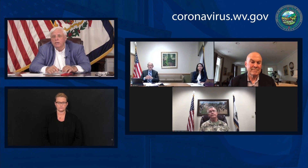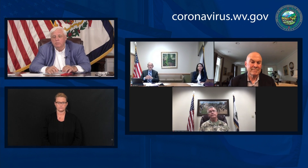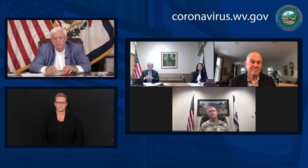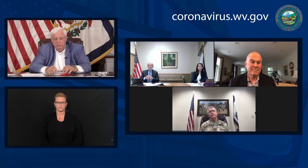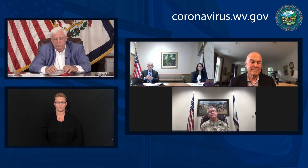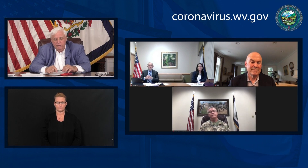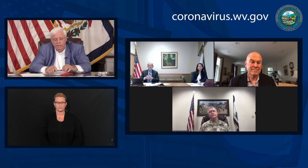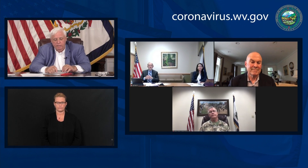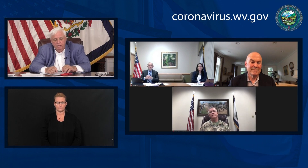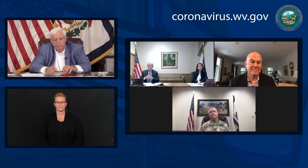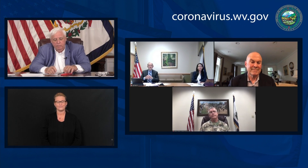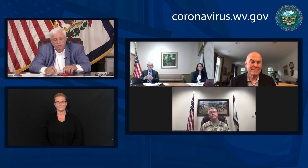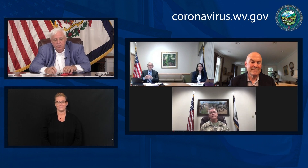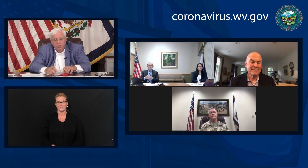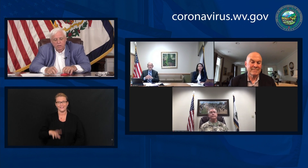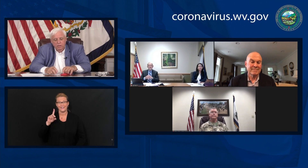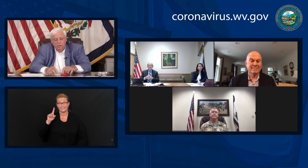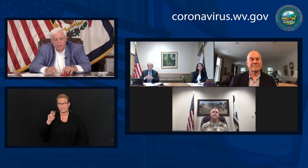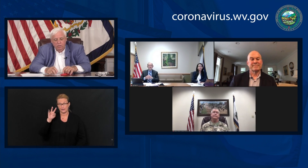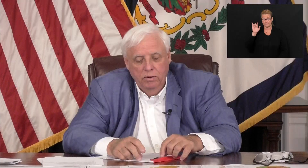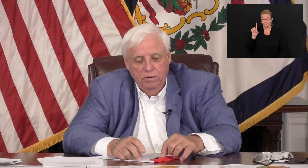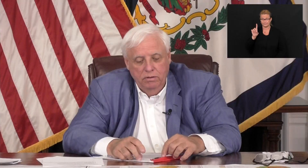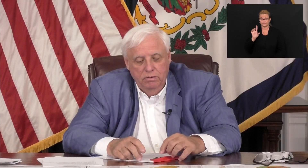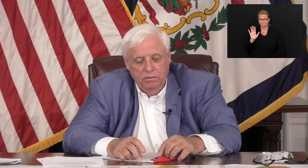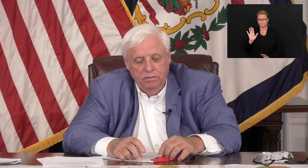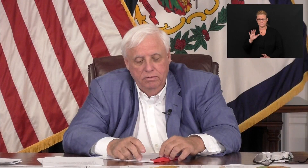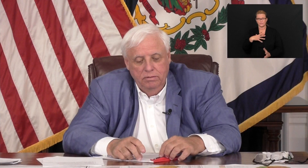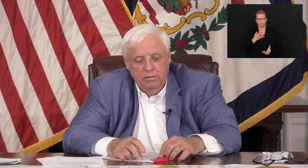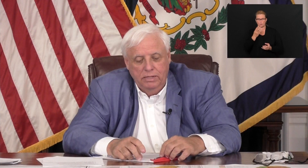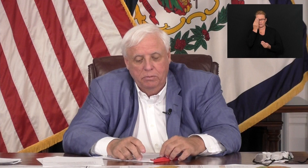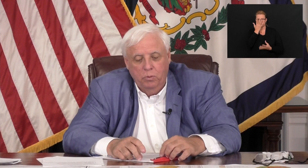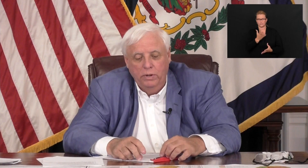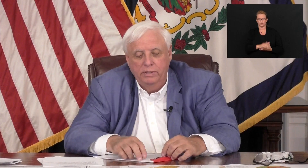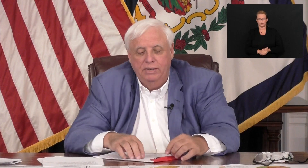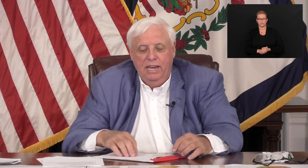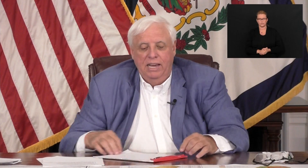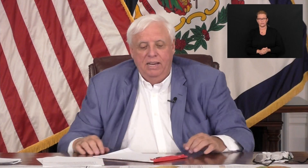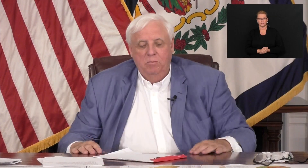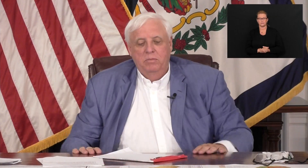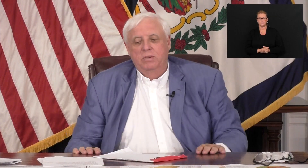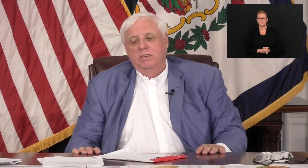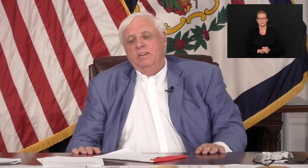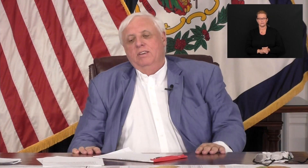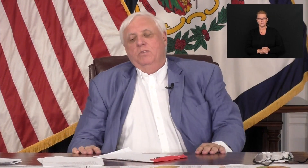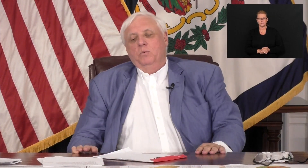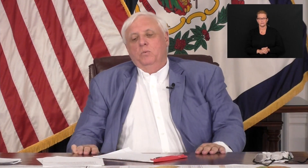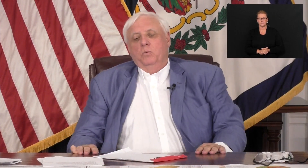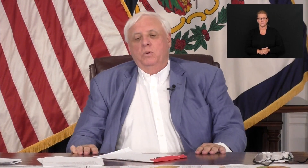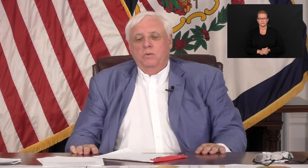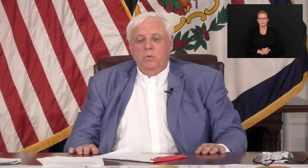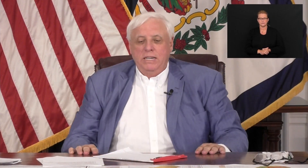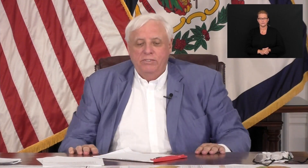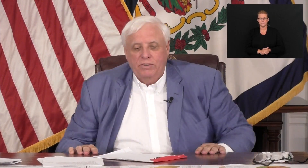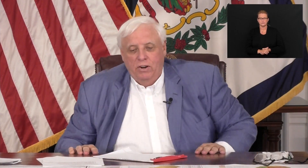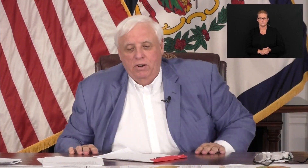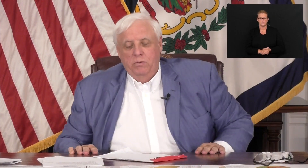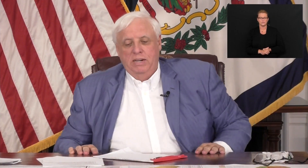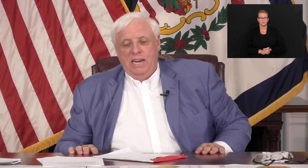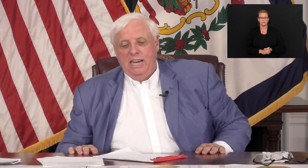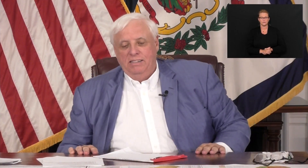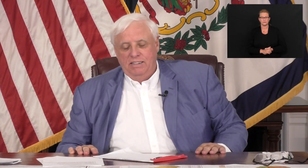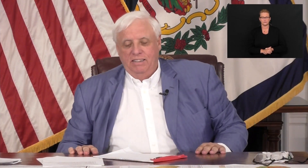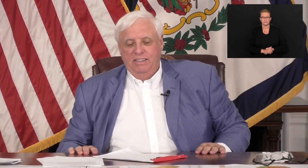David, let me say this. You know, at the point in time when we